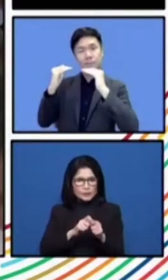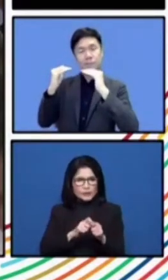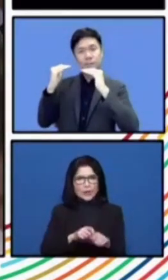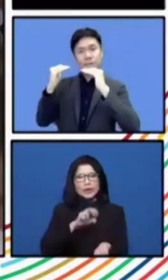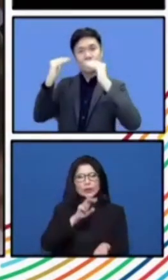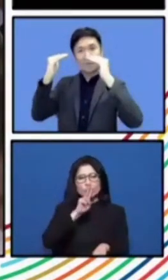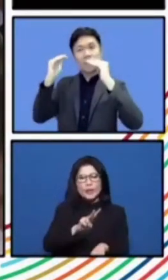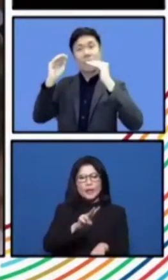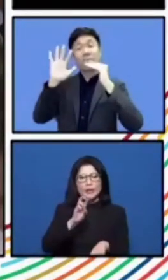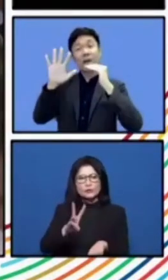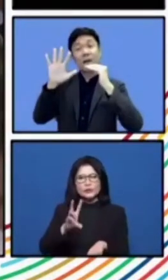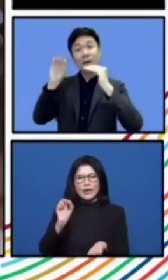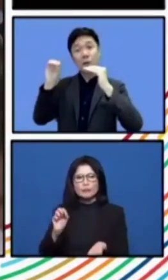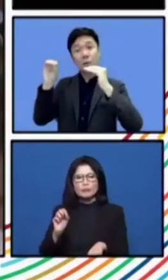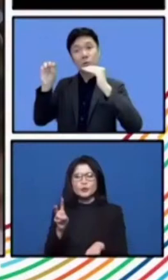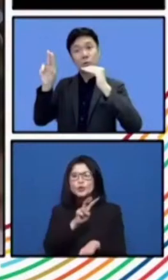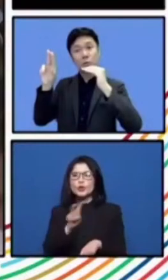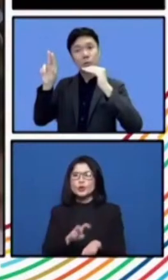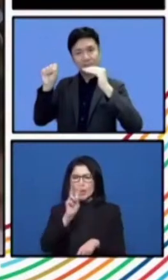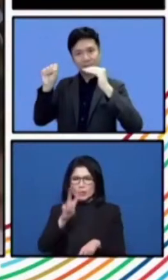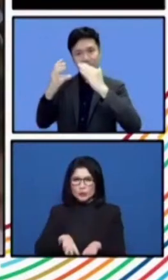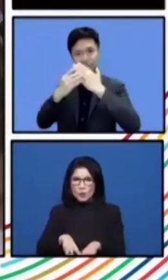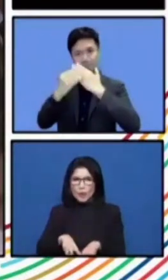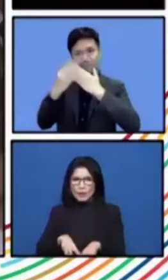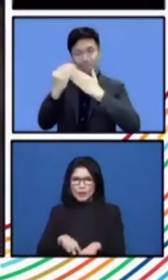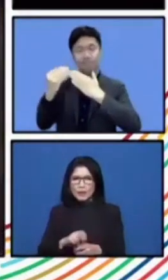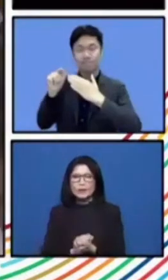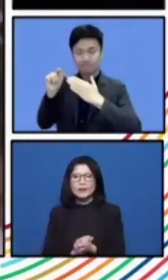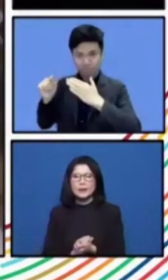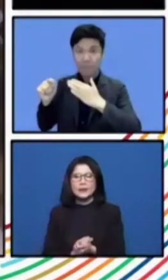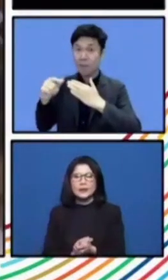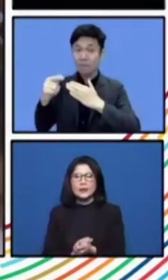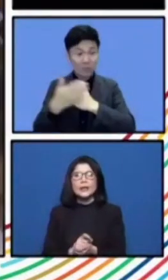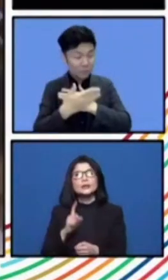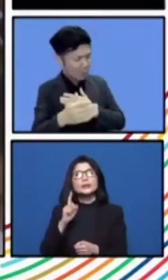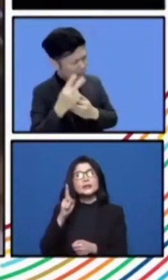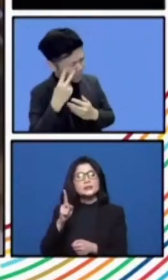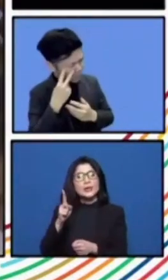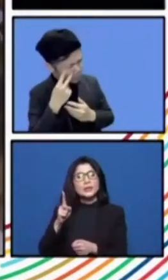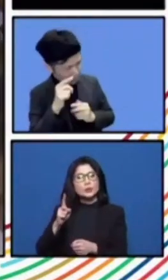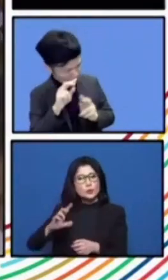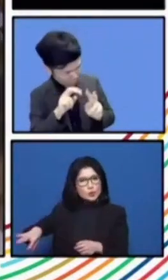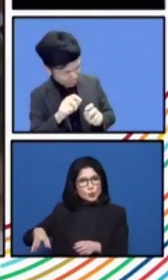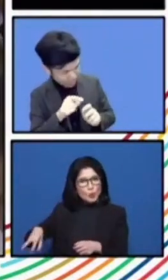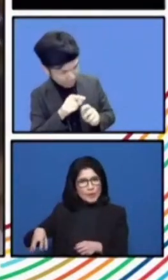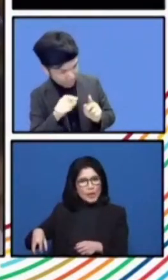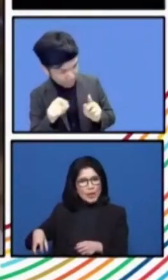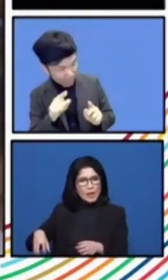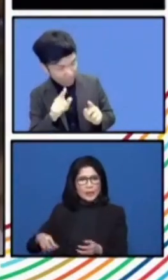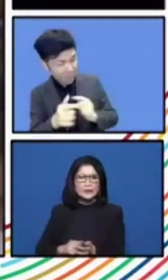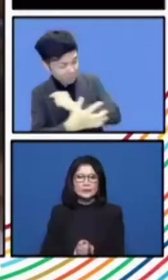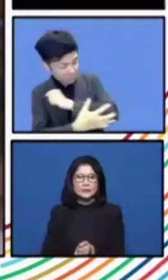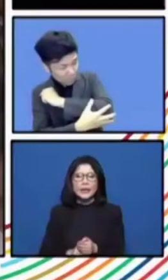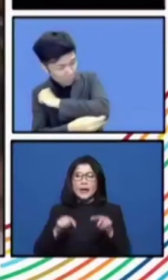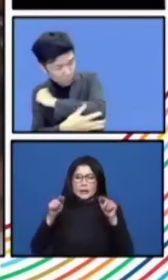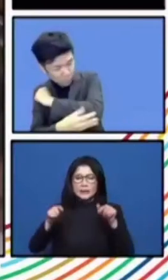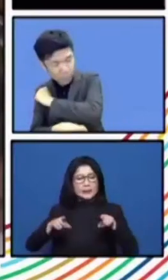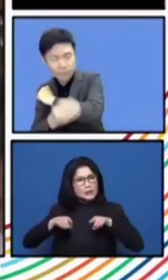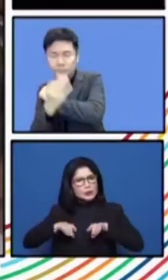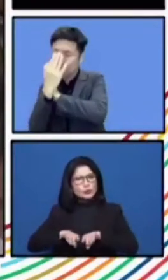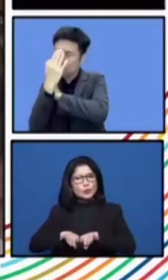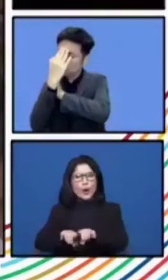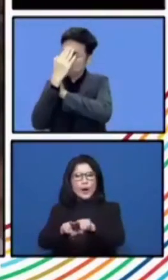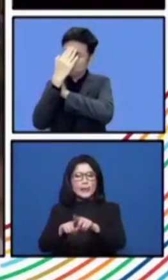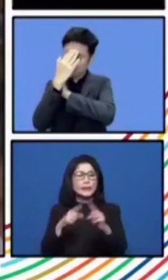household to ensure that the poverty measurement are in line with Malaysia socio-economic development beginning